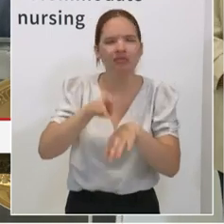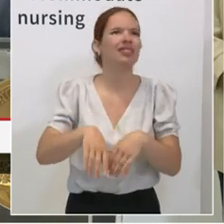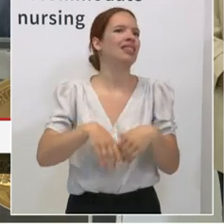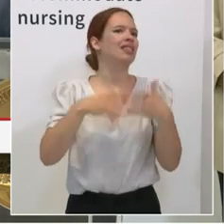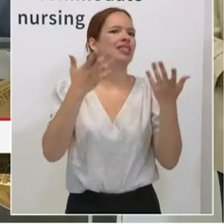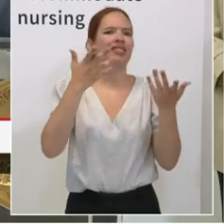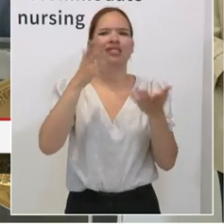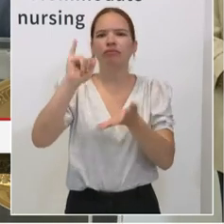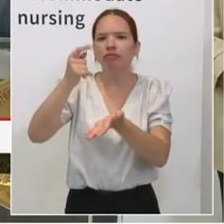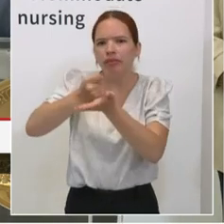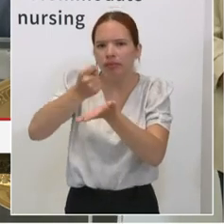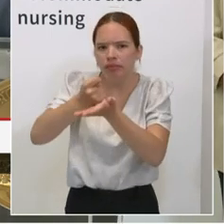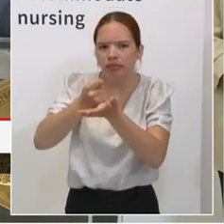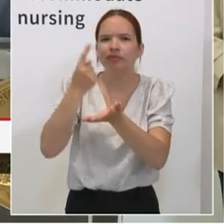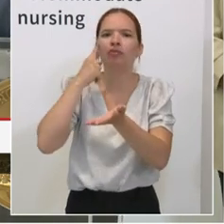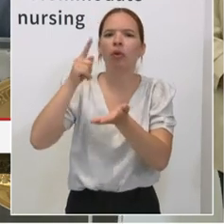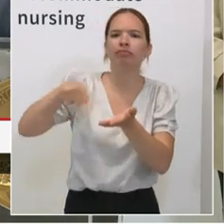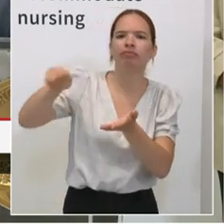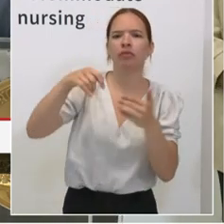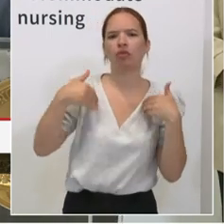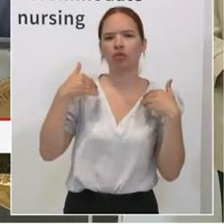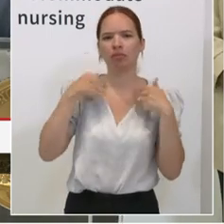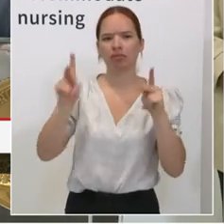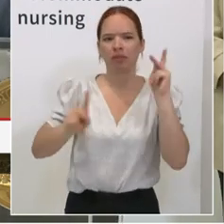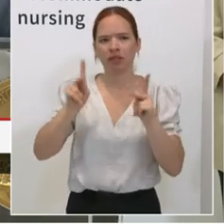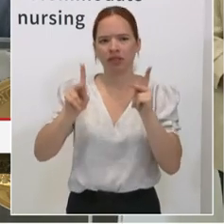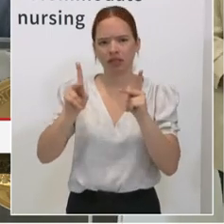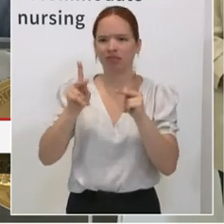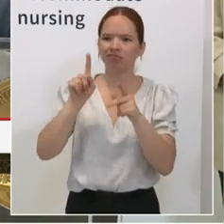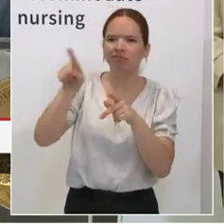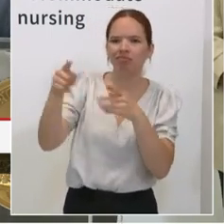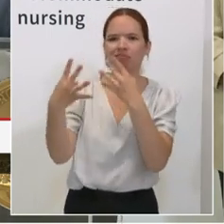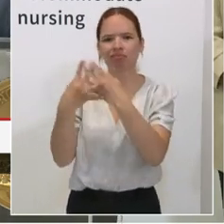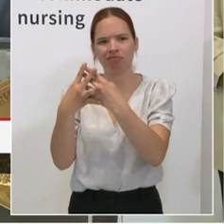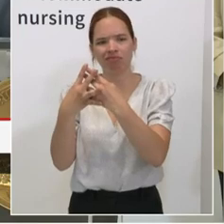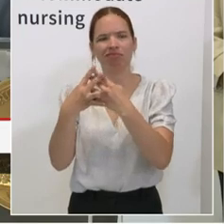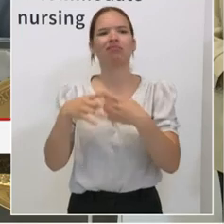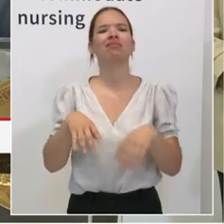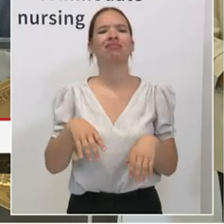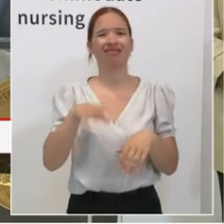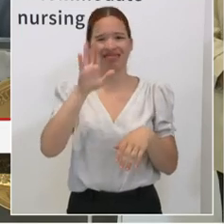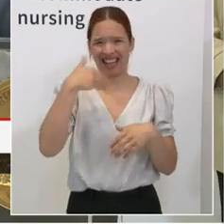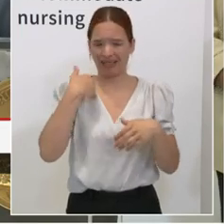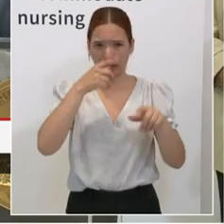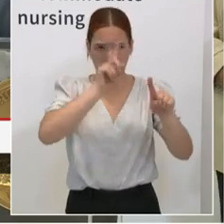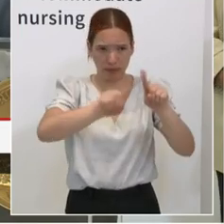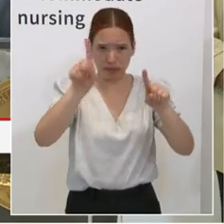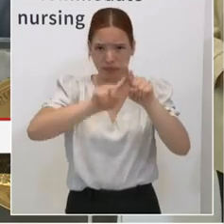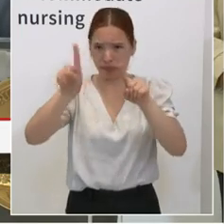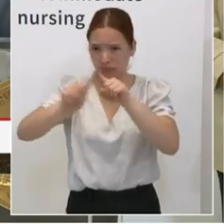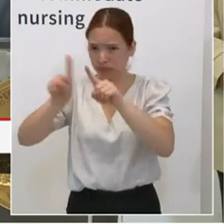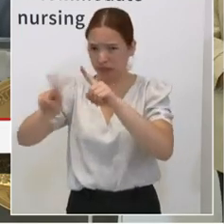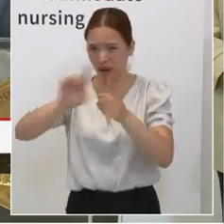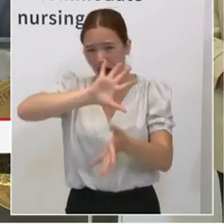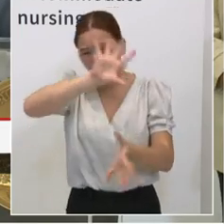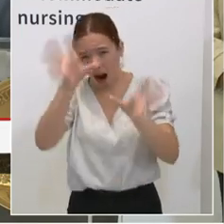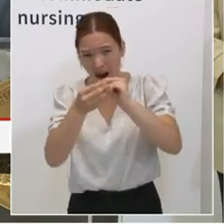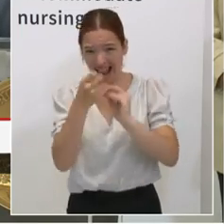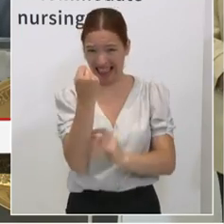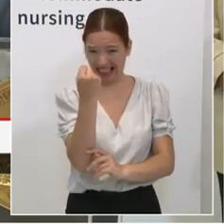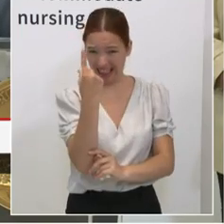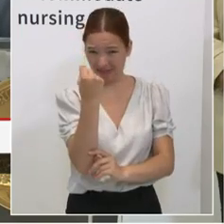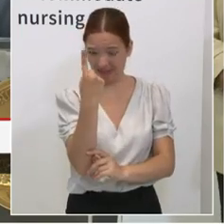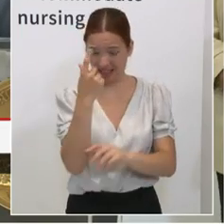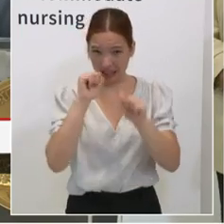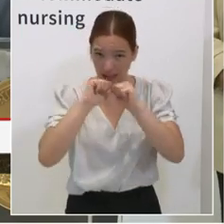youth in 11 youth centers throughout Maryland. He chaired the Maryland Juvenile Justice Reform